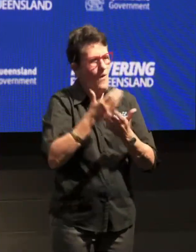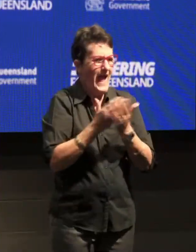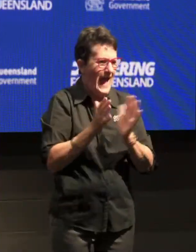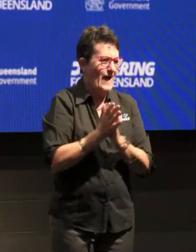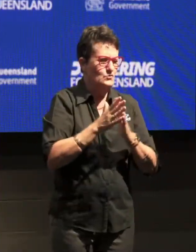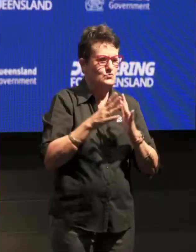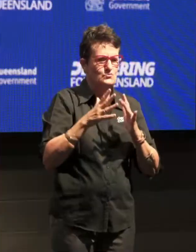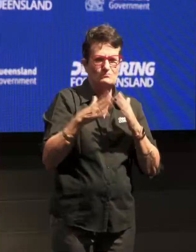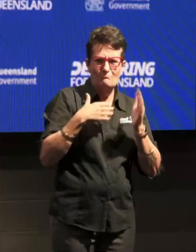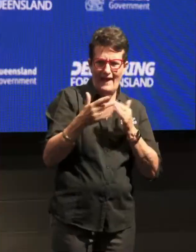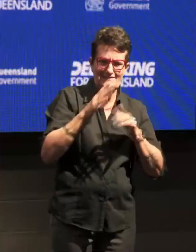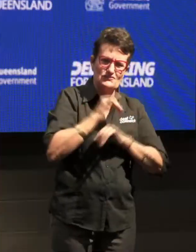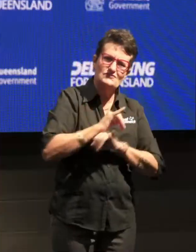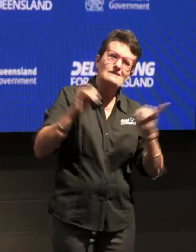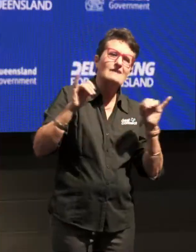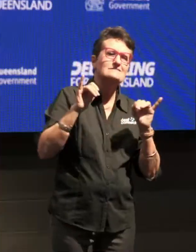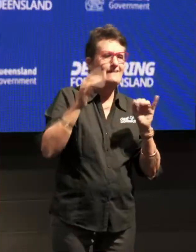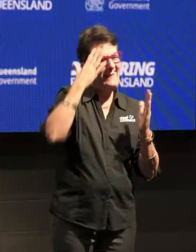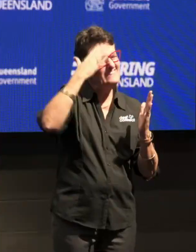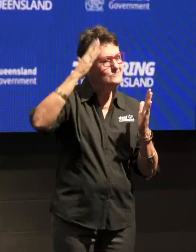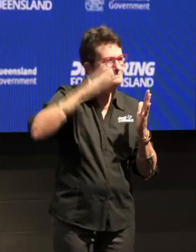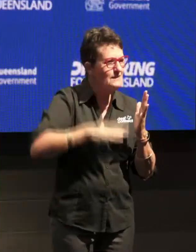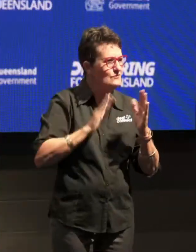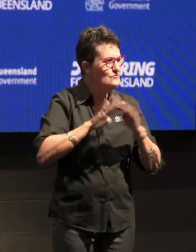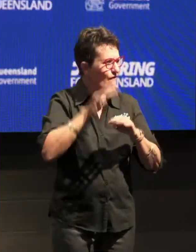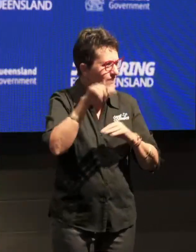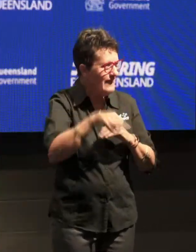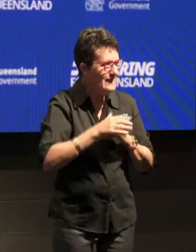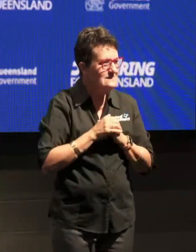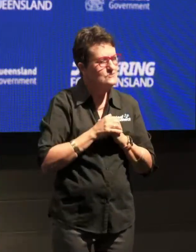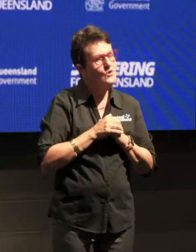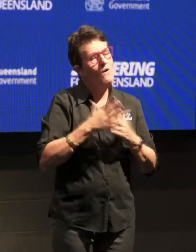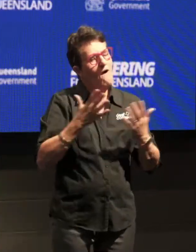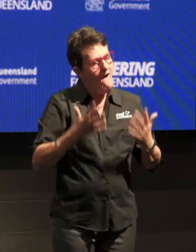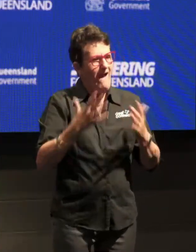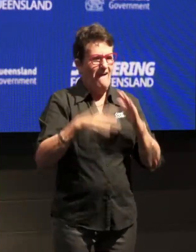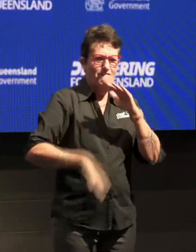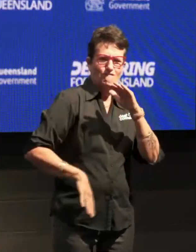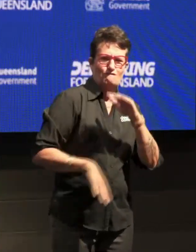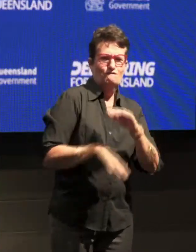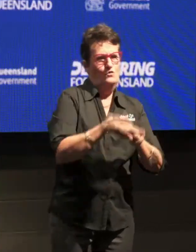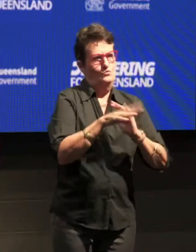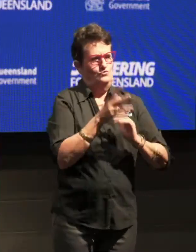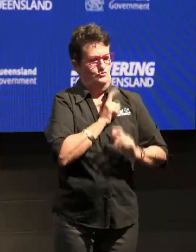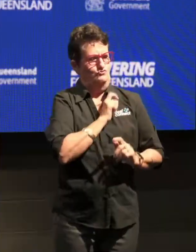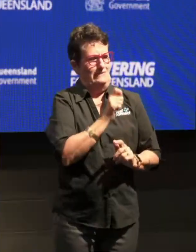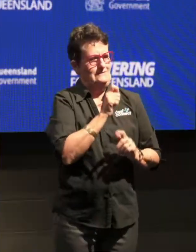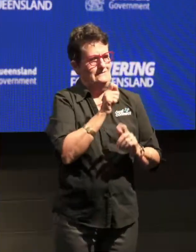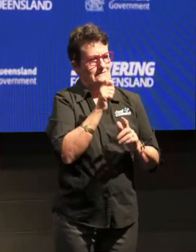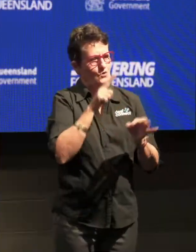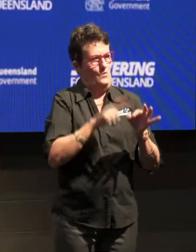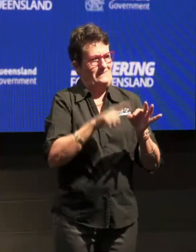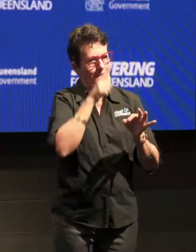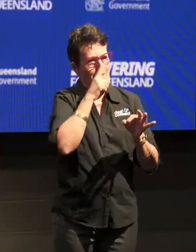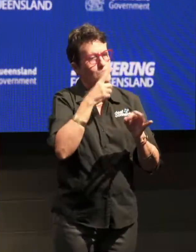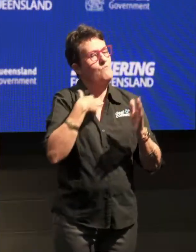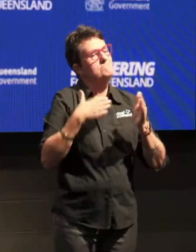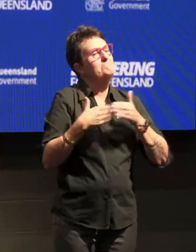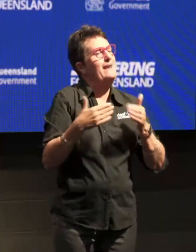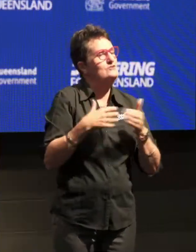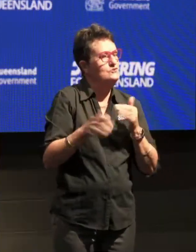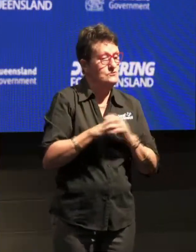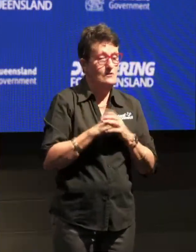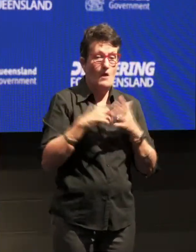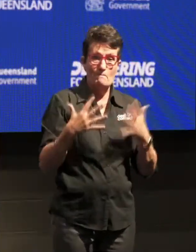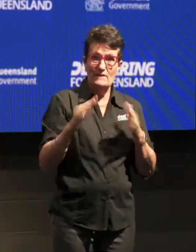handle disasters. They're well versed in it. I just have every faith in Queenslanders being able to respond to an event like this. As I say, the